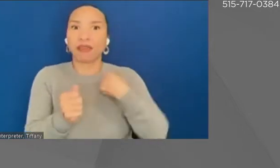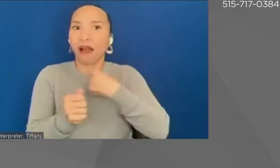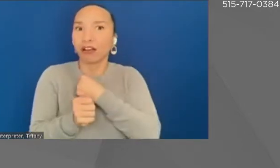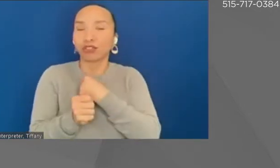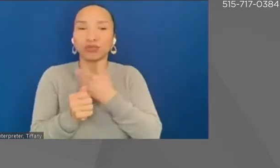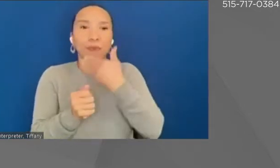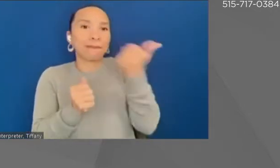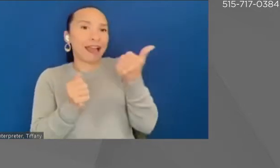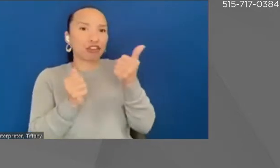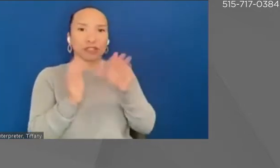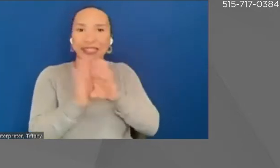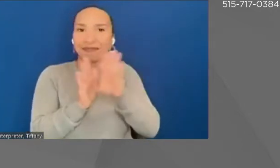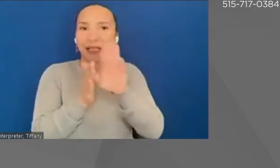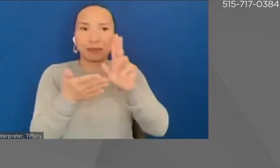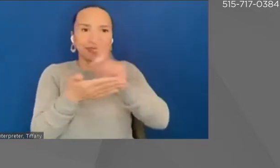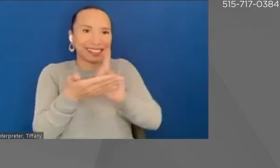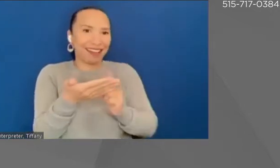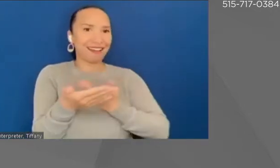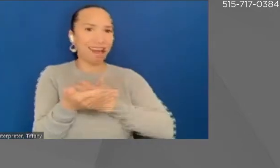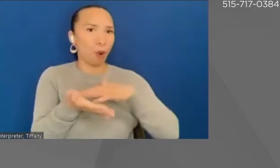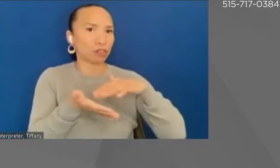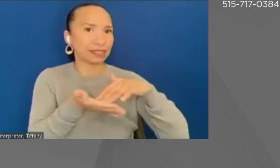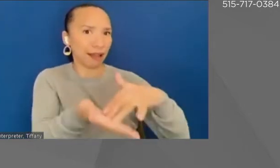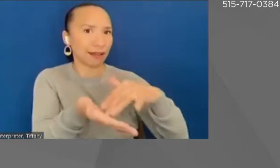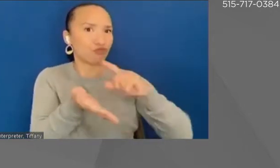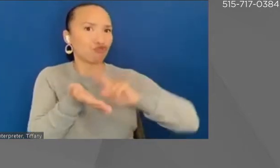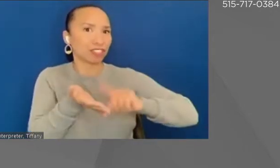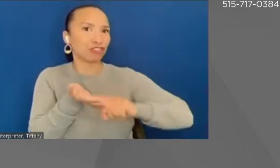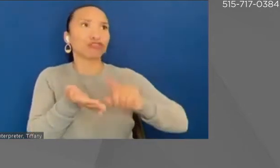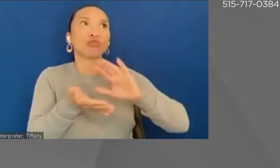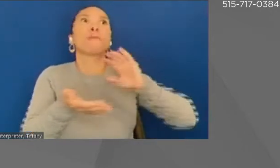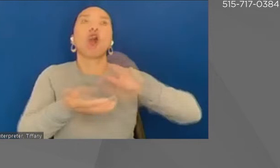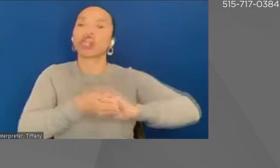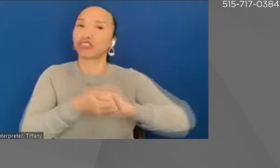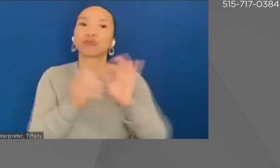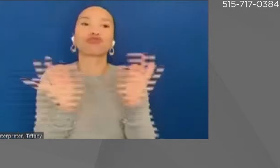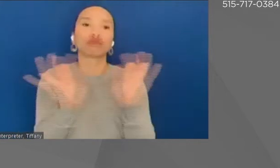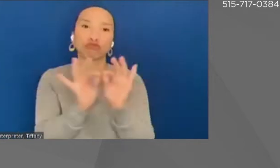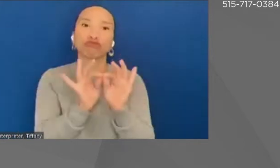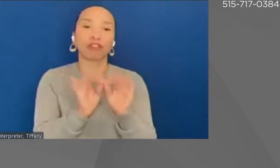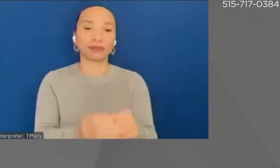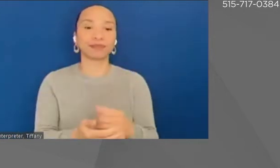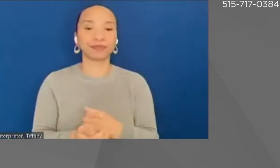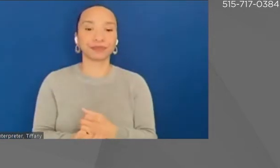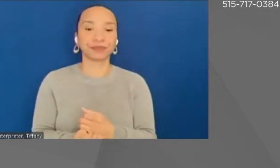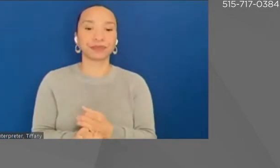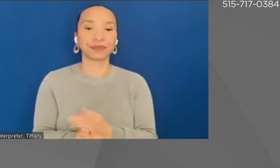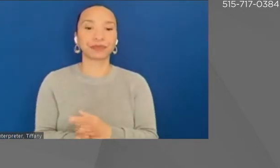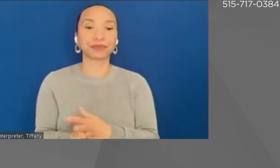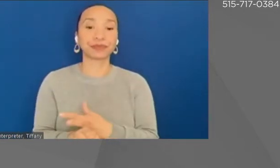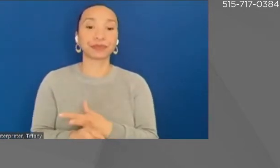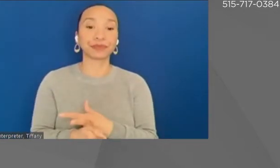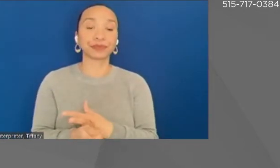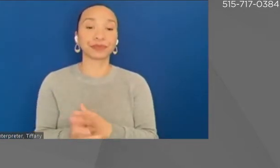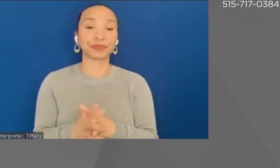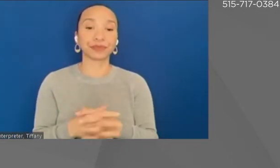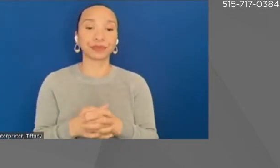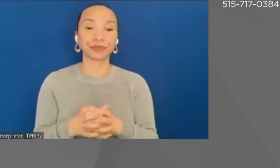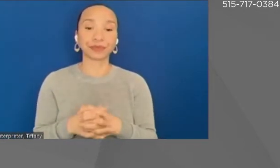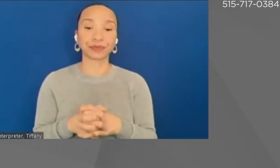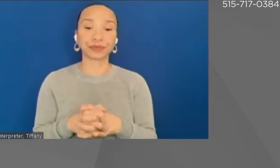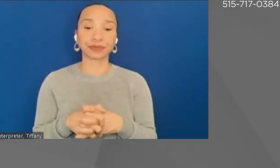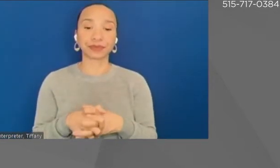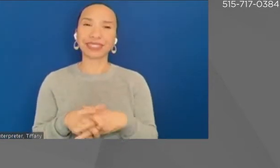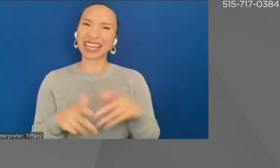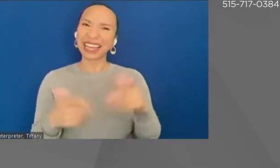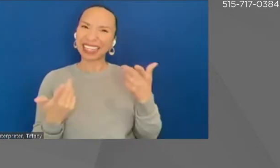So those partnerships are really crucial. And is there best way to kind of, I want to say, manage